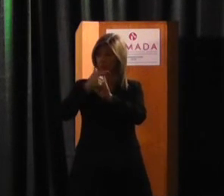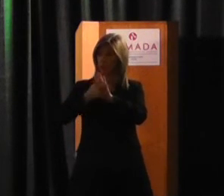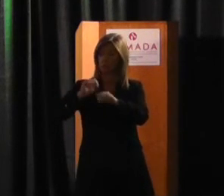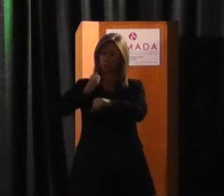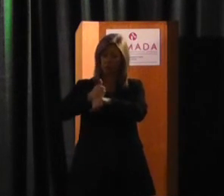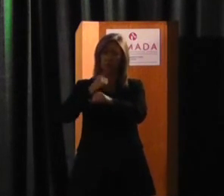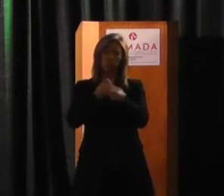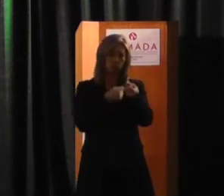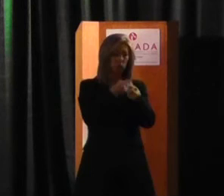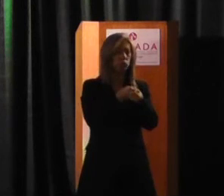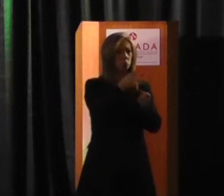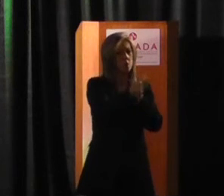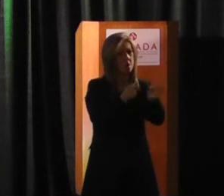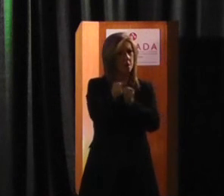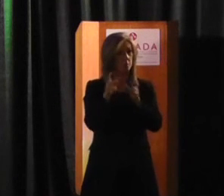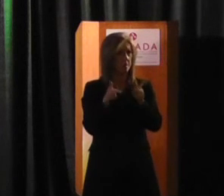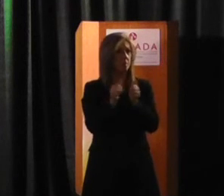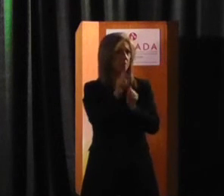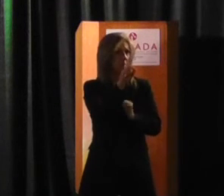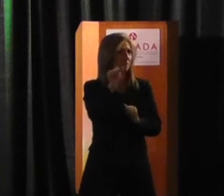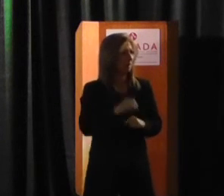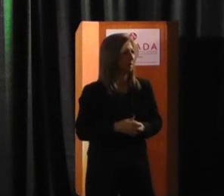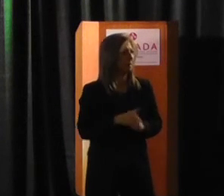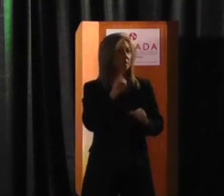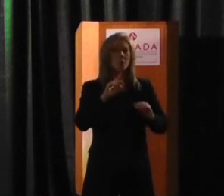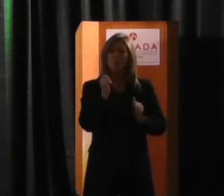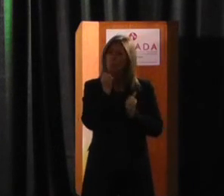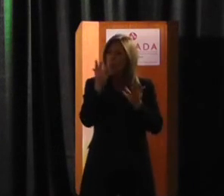disabilities. So will you please give a very warm welcome to Cindy.